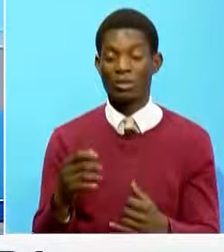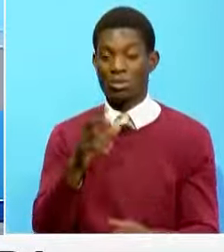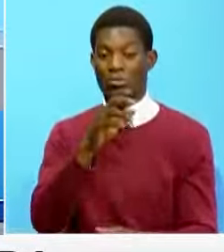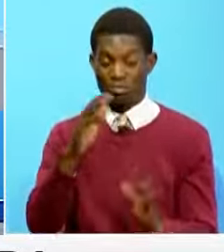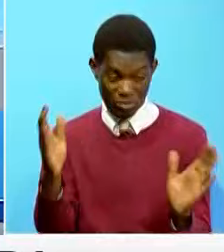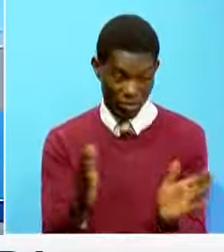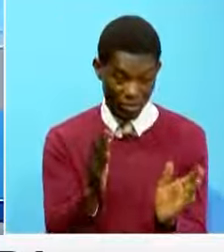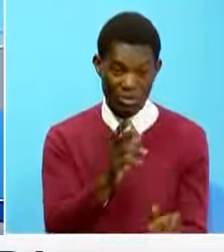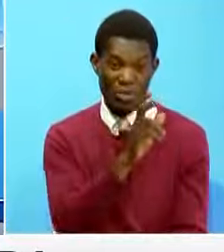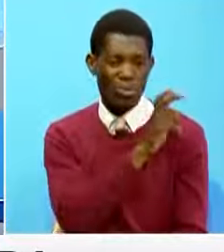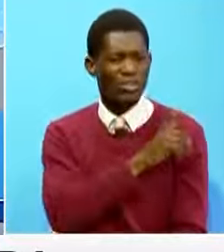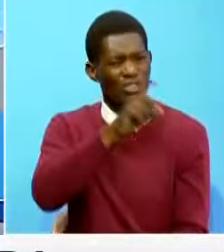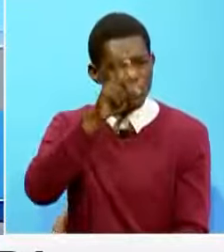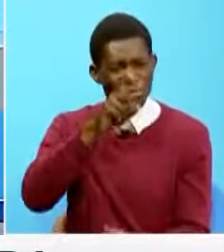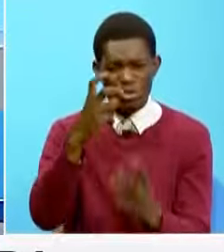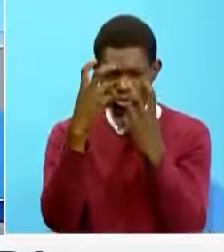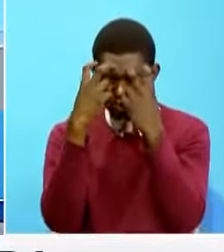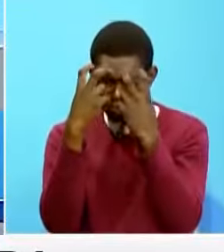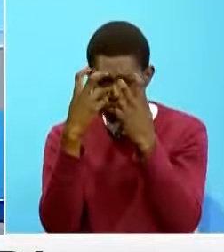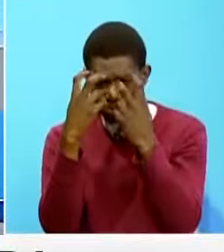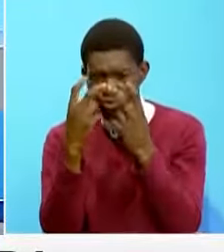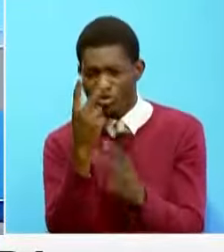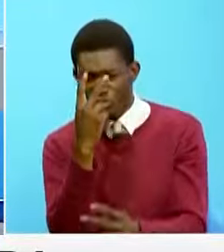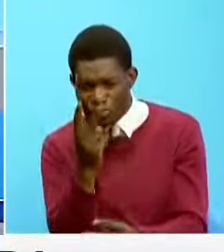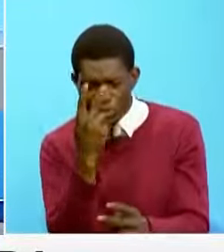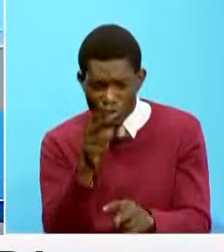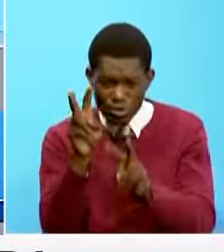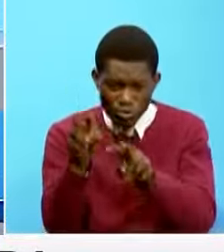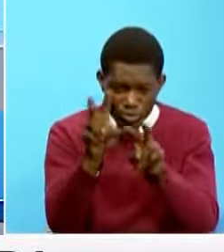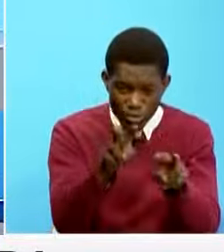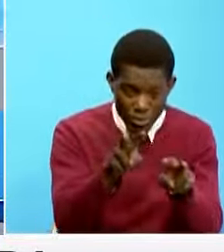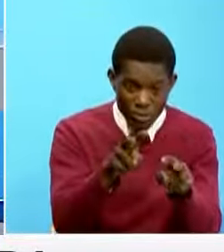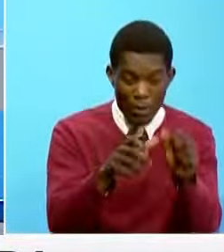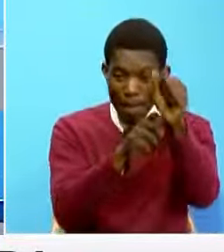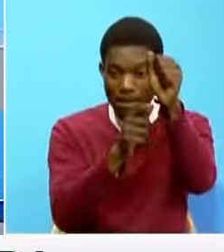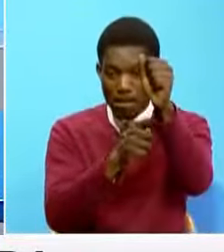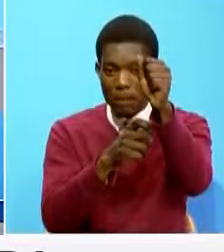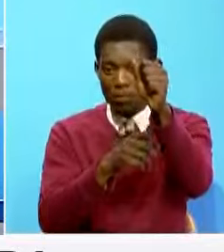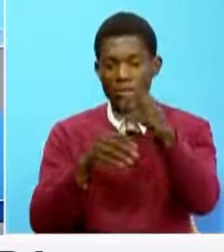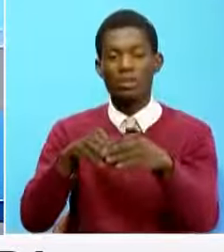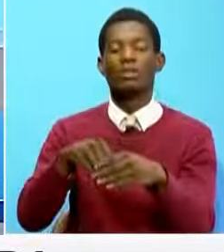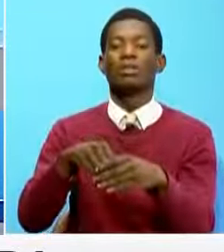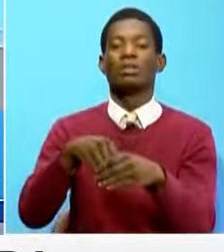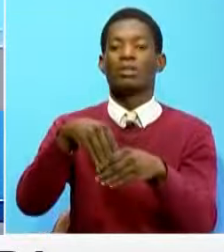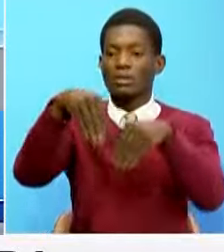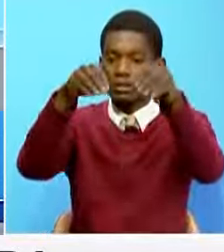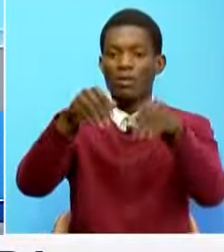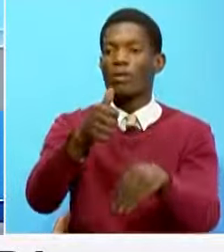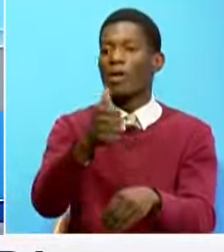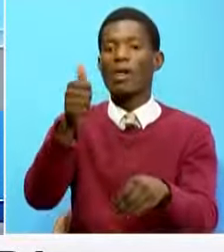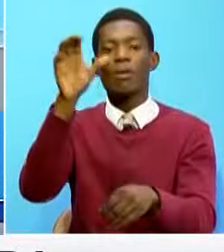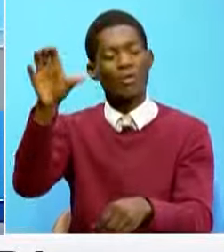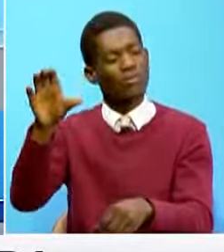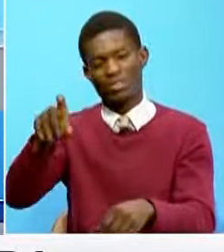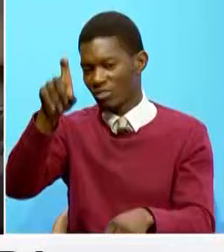on high alert and curb the transportation of maize outside the province. Geoffrey Piri was in Luwingu and gives us more in